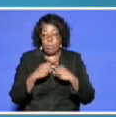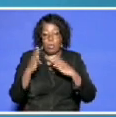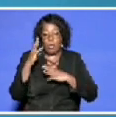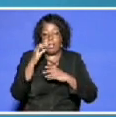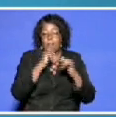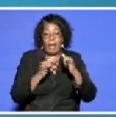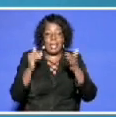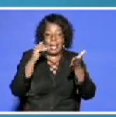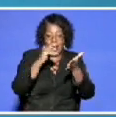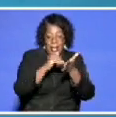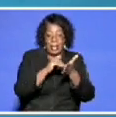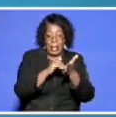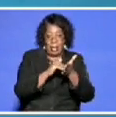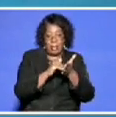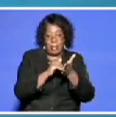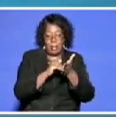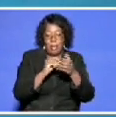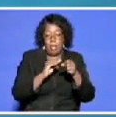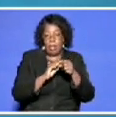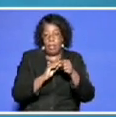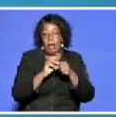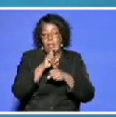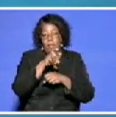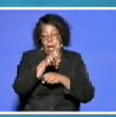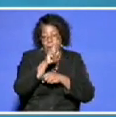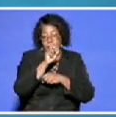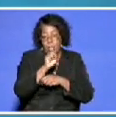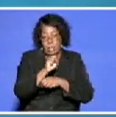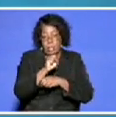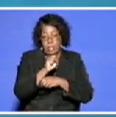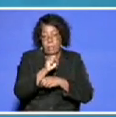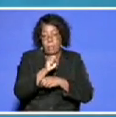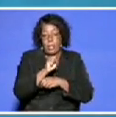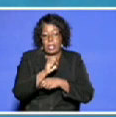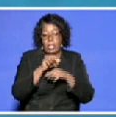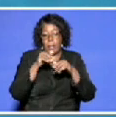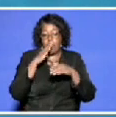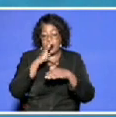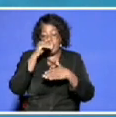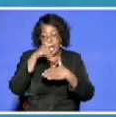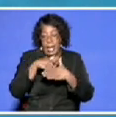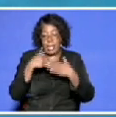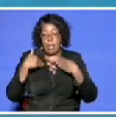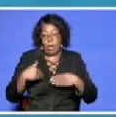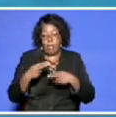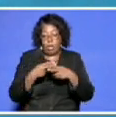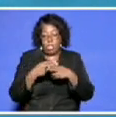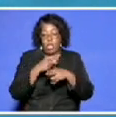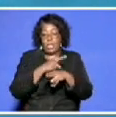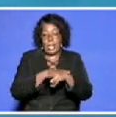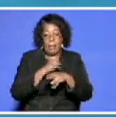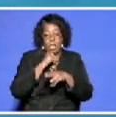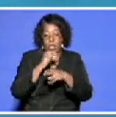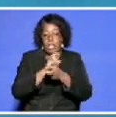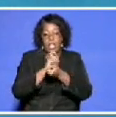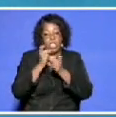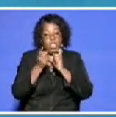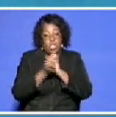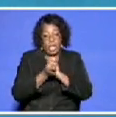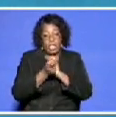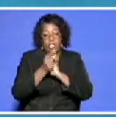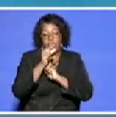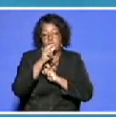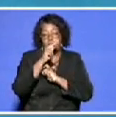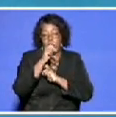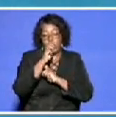mRNA in Comirnaty is only present in the body for a short time and is not incorporated into, nor does it alter an individual's genetic